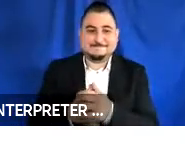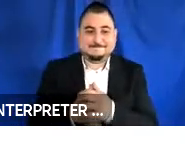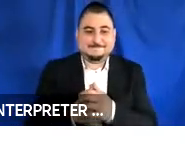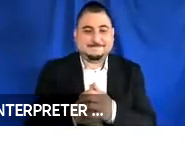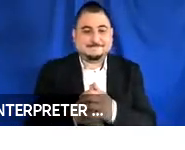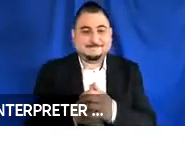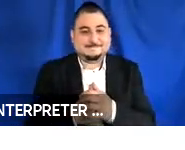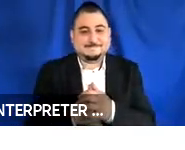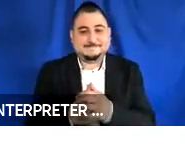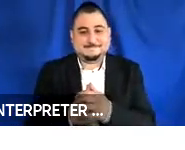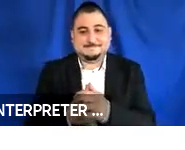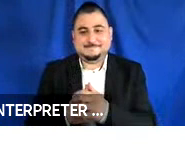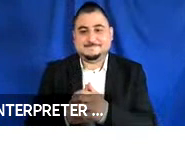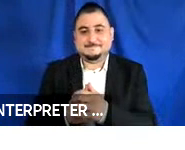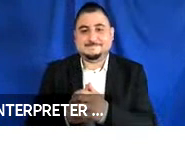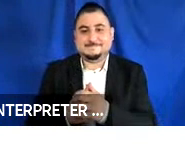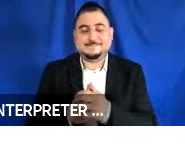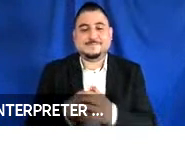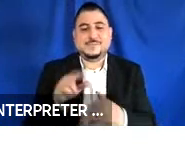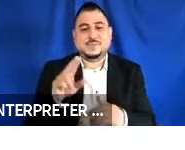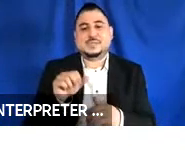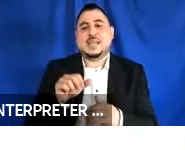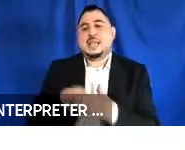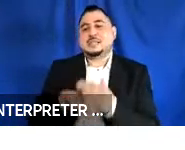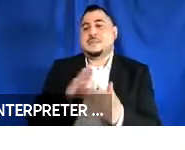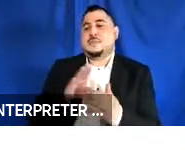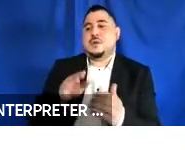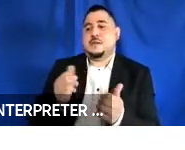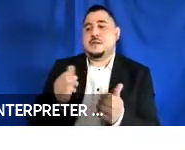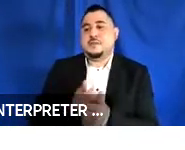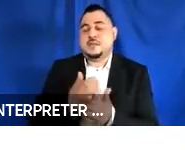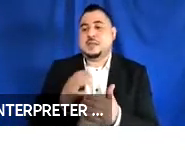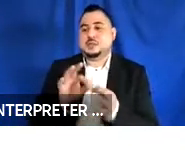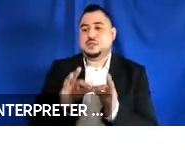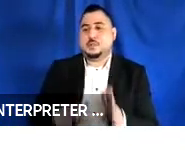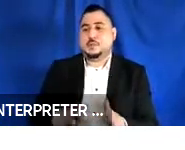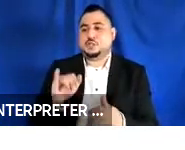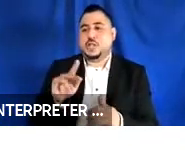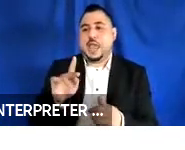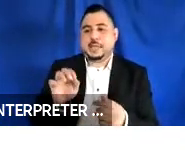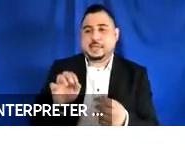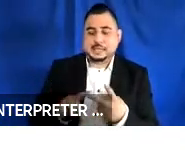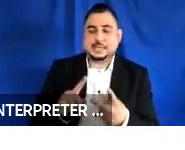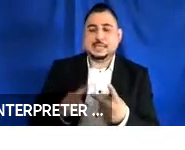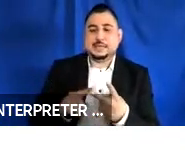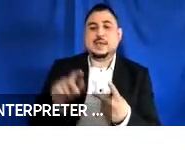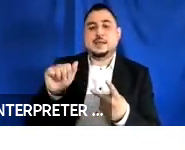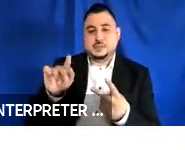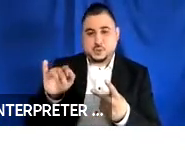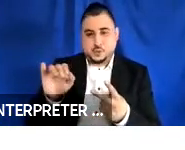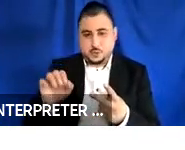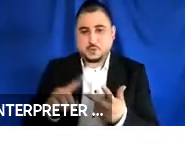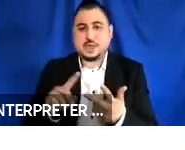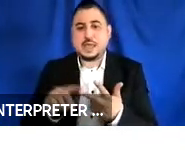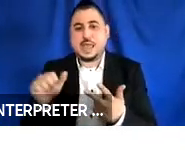Good afternoon. This is Rosemary, U.S. Access Board, and I wish to thank also interpreters Jackie, Antonio, and Ashley. Thank you so